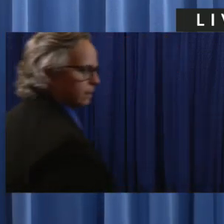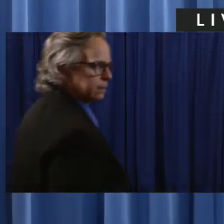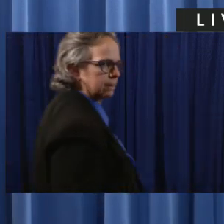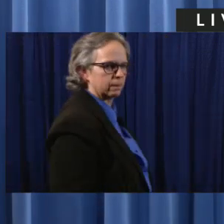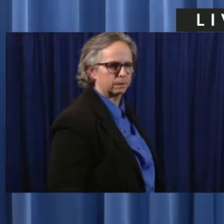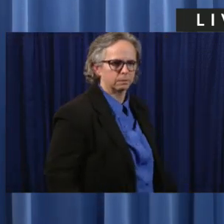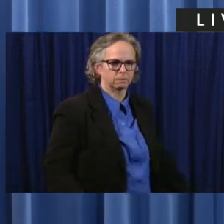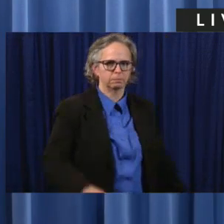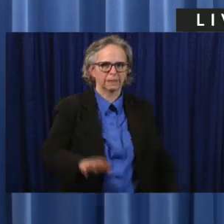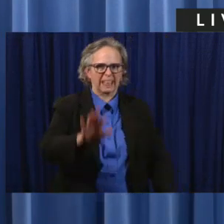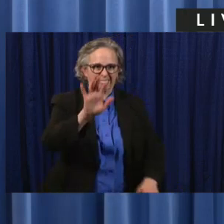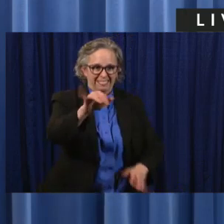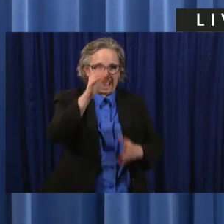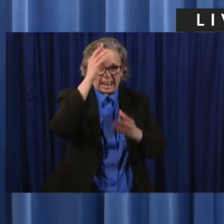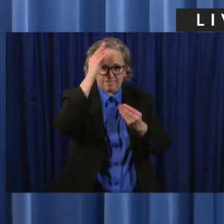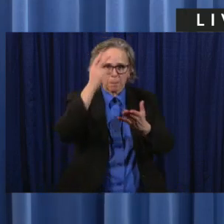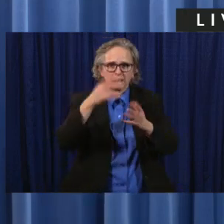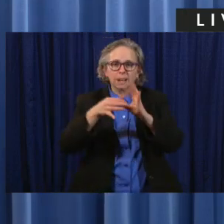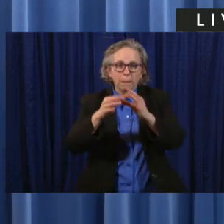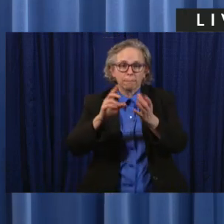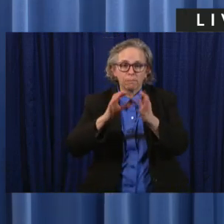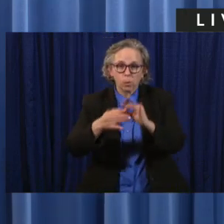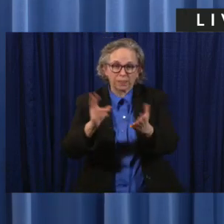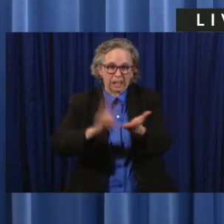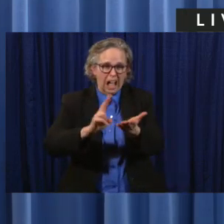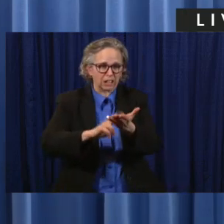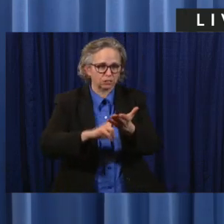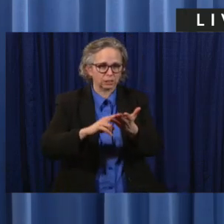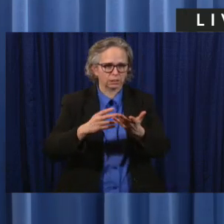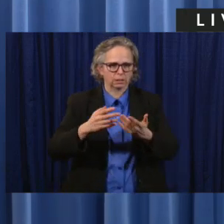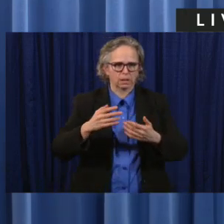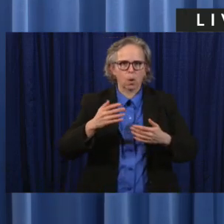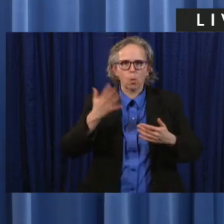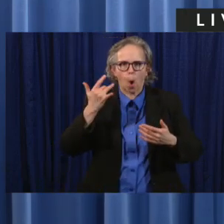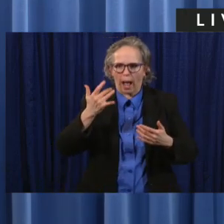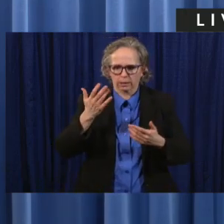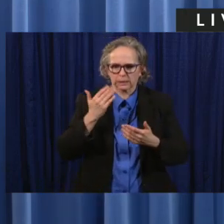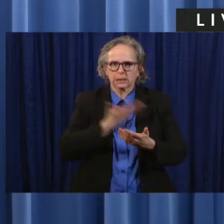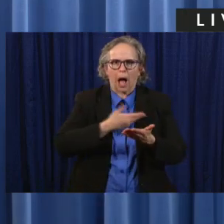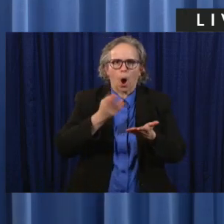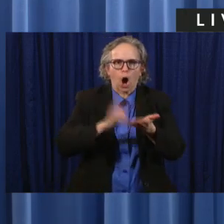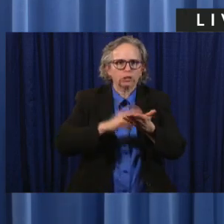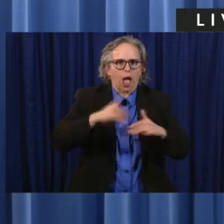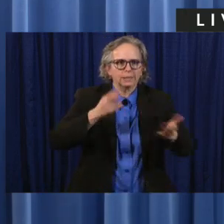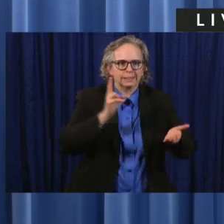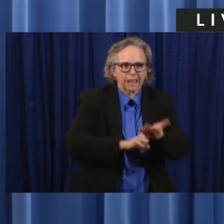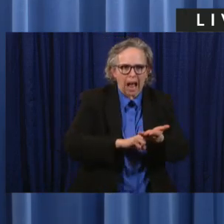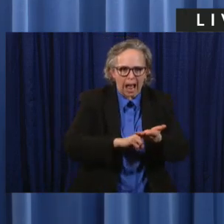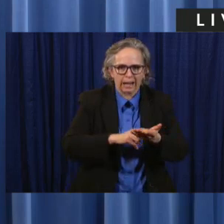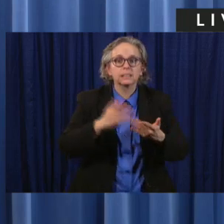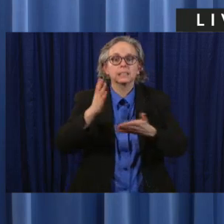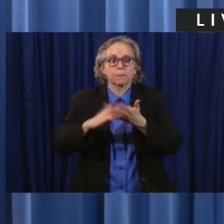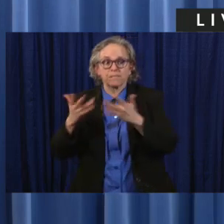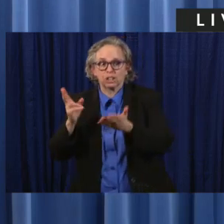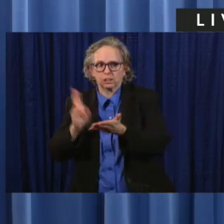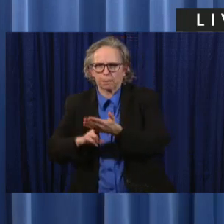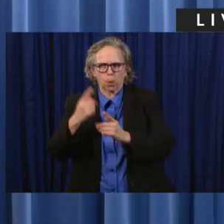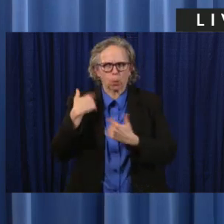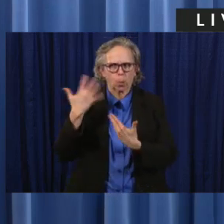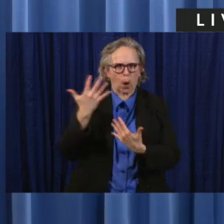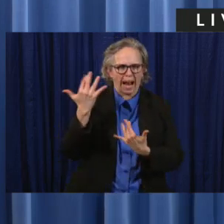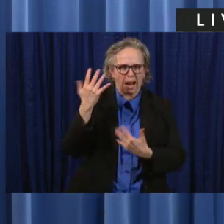have certainly understanding. I think maybe some of them have been signed. I think one of them may not be, but we'll certainly get those out.